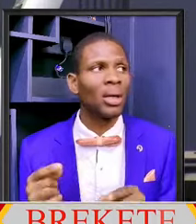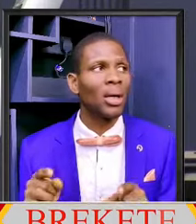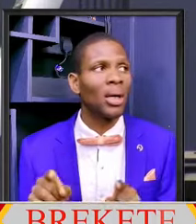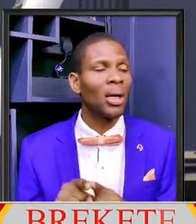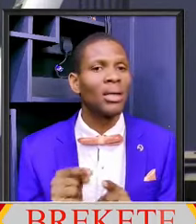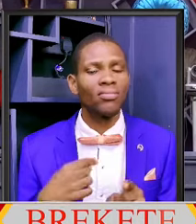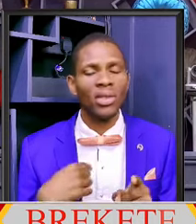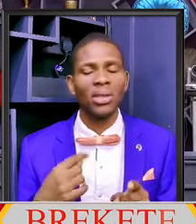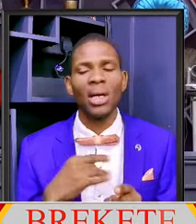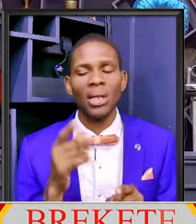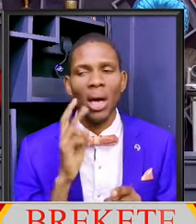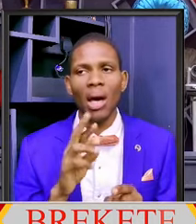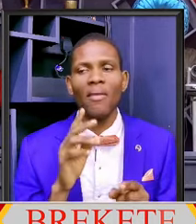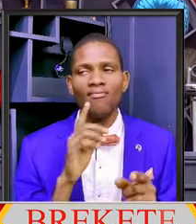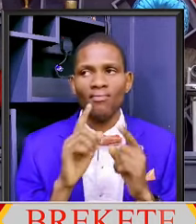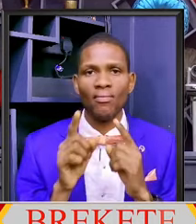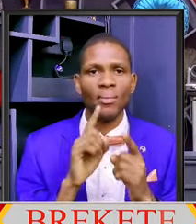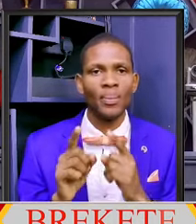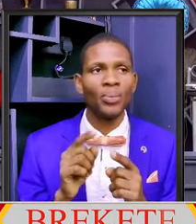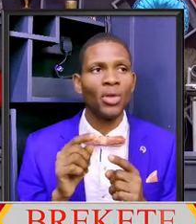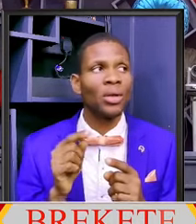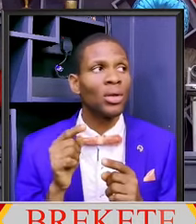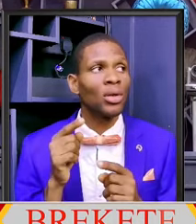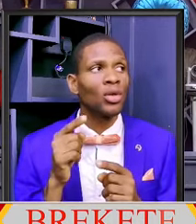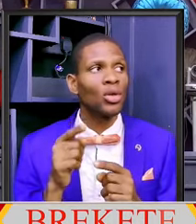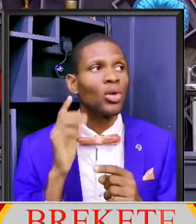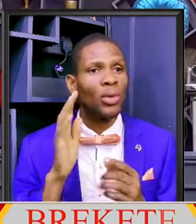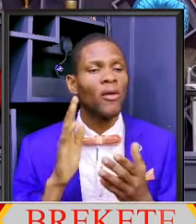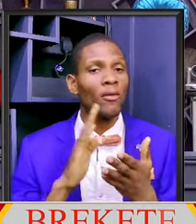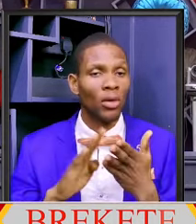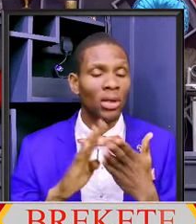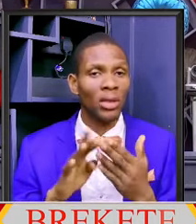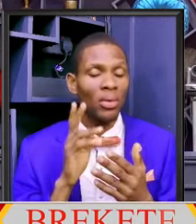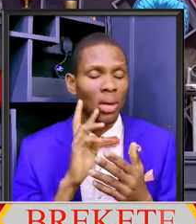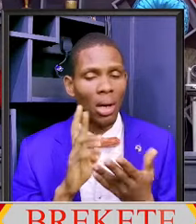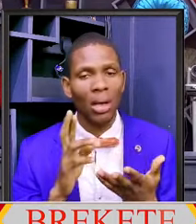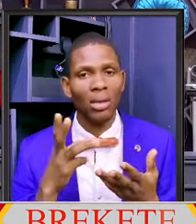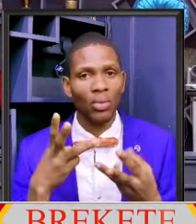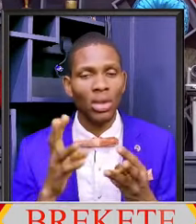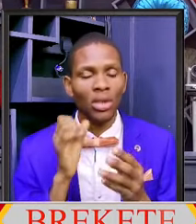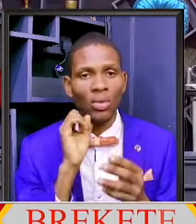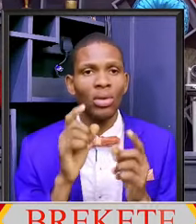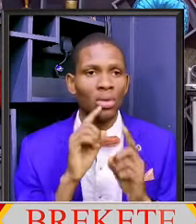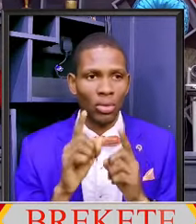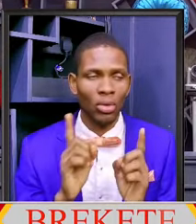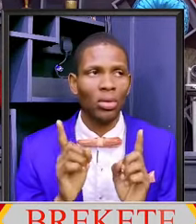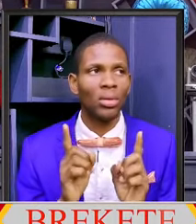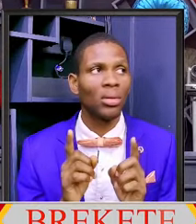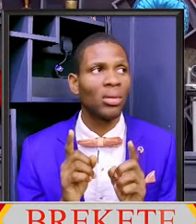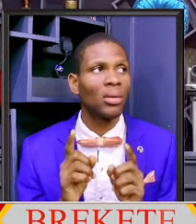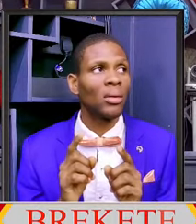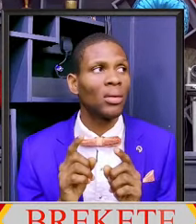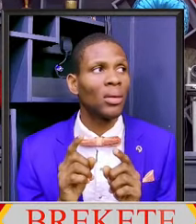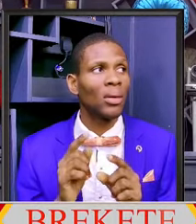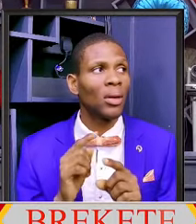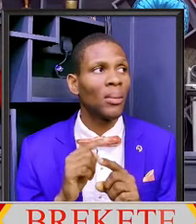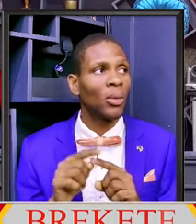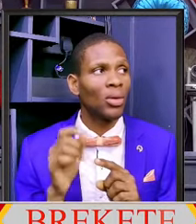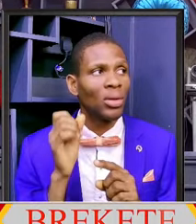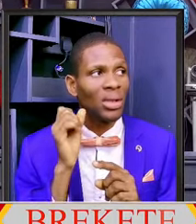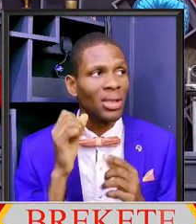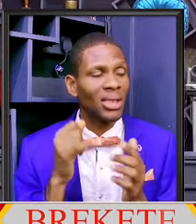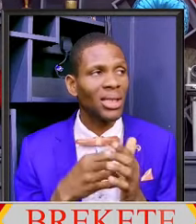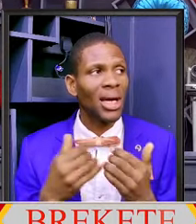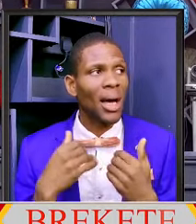and her they talk. When I go forgive her expression and everything, but you get a